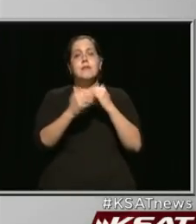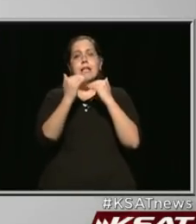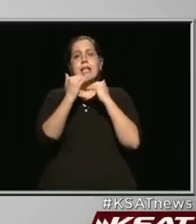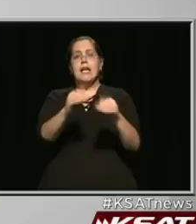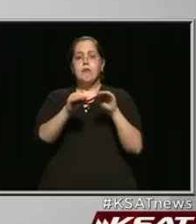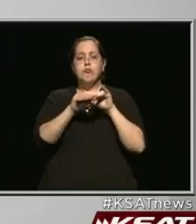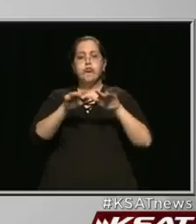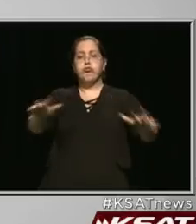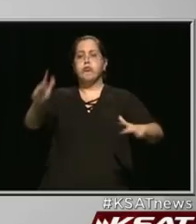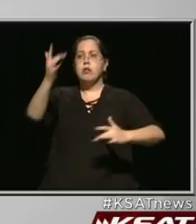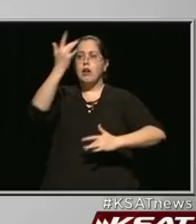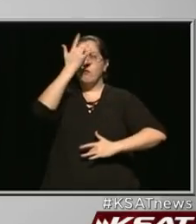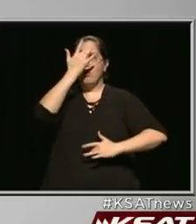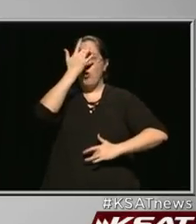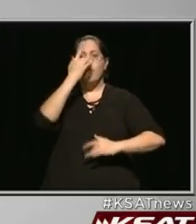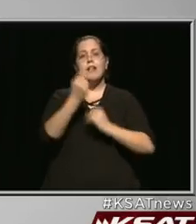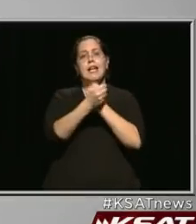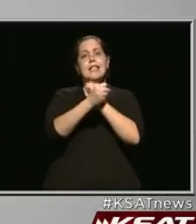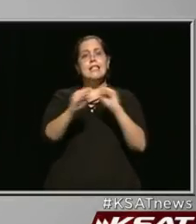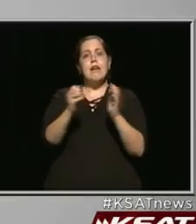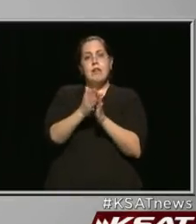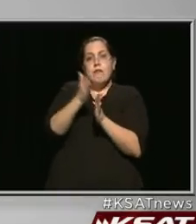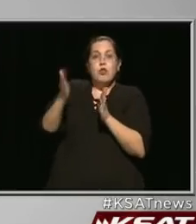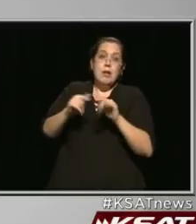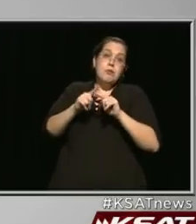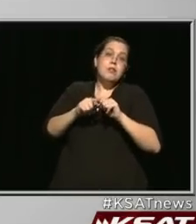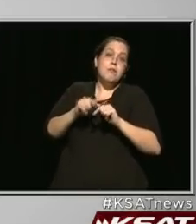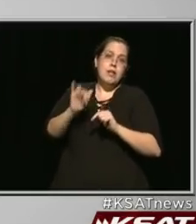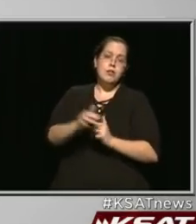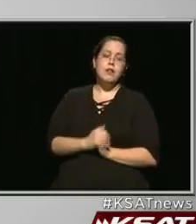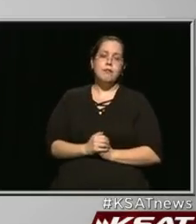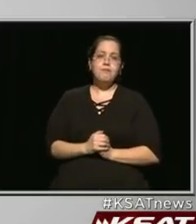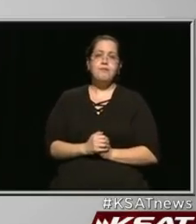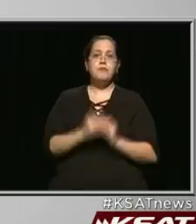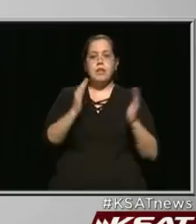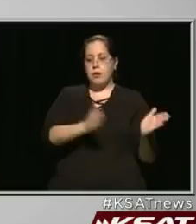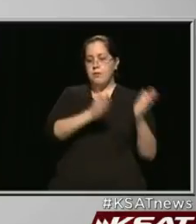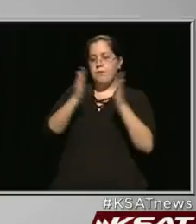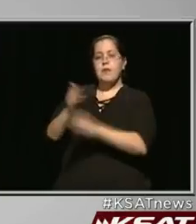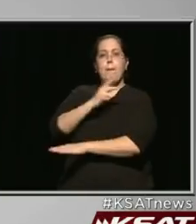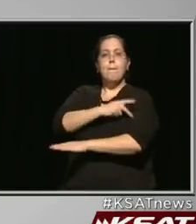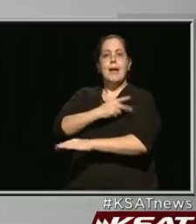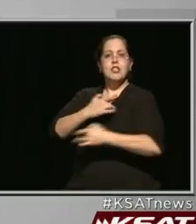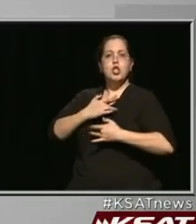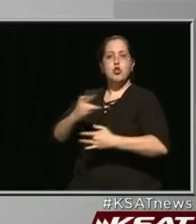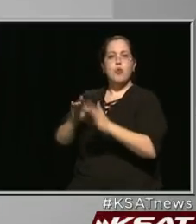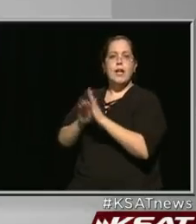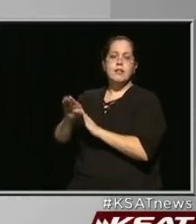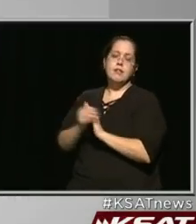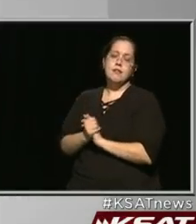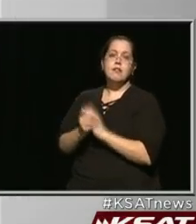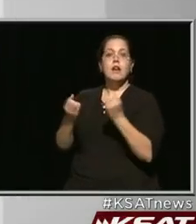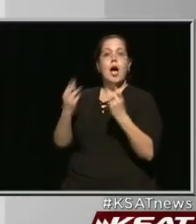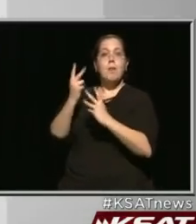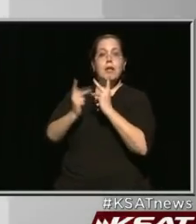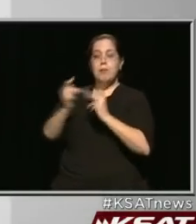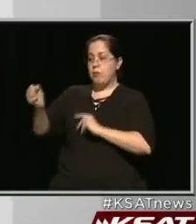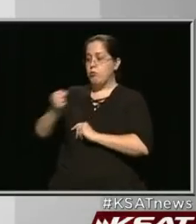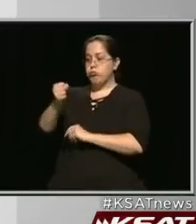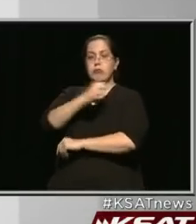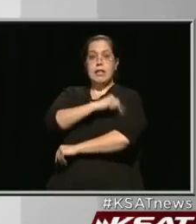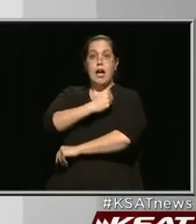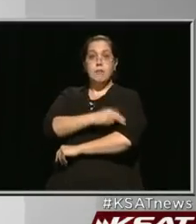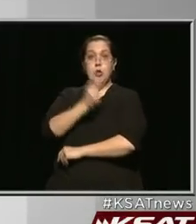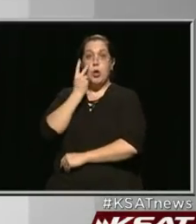of COVID-19, and the safety of your neighbors depends on it. Let's go over now to patient trends. The number of patients hospitalized,